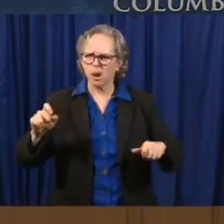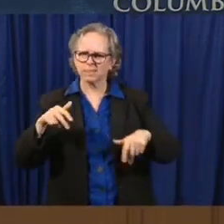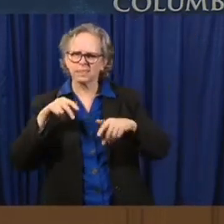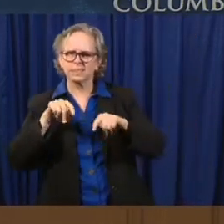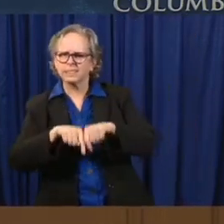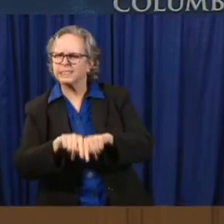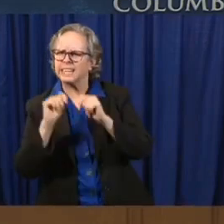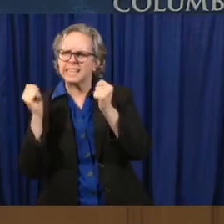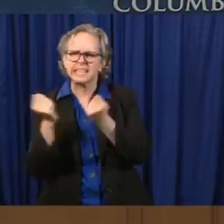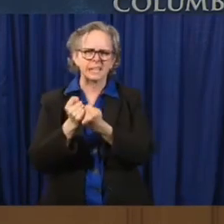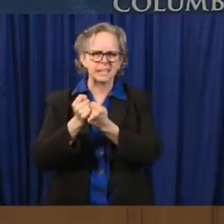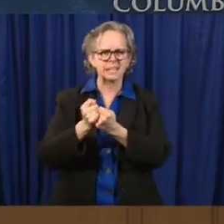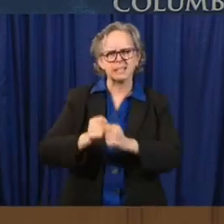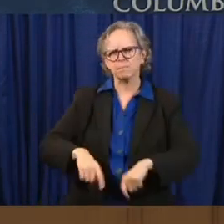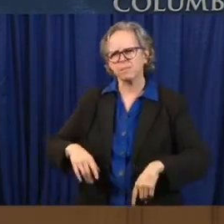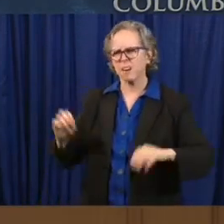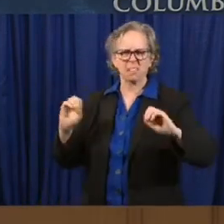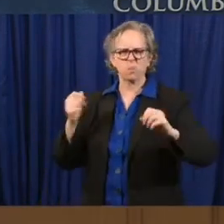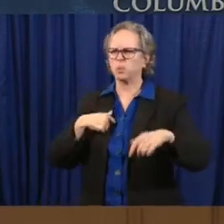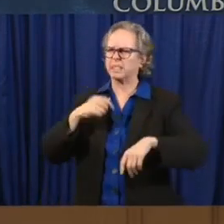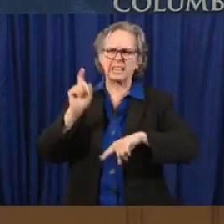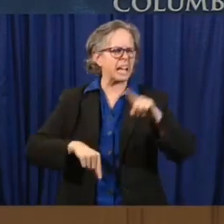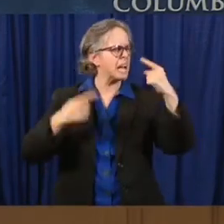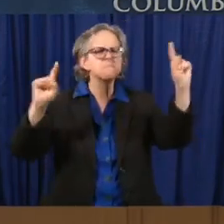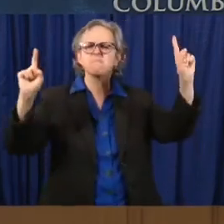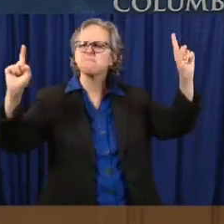you gotta rise up.